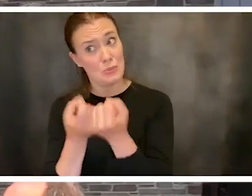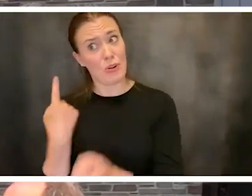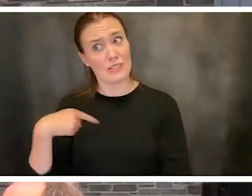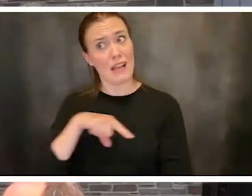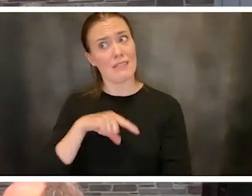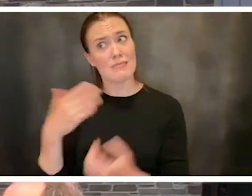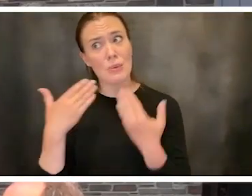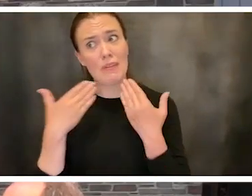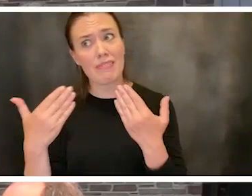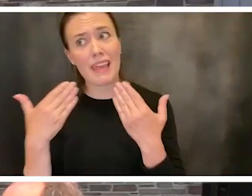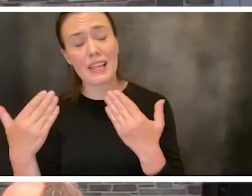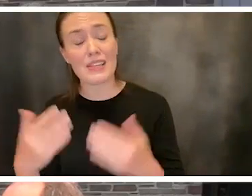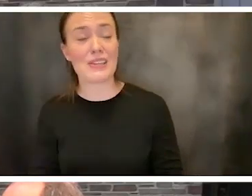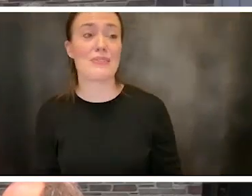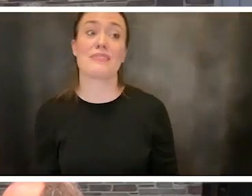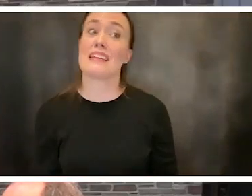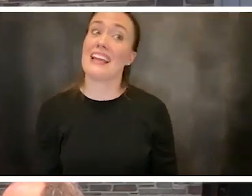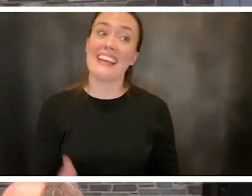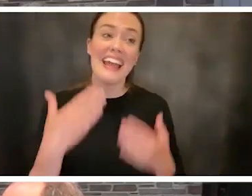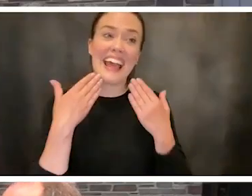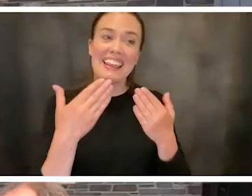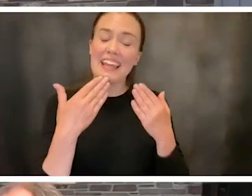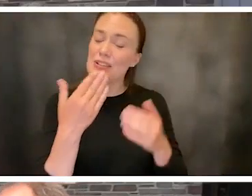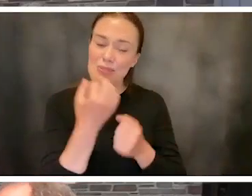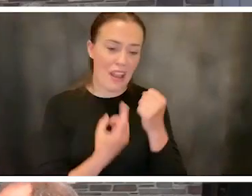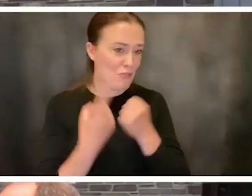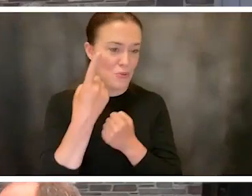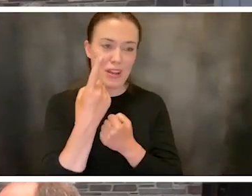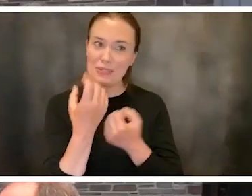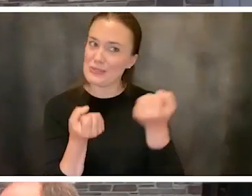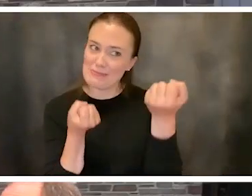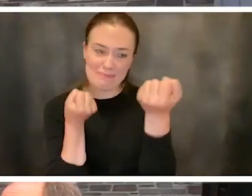to everyone who's showing up and supporting your